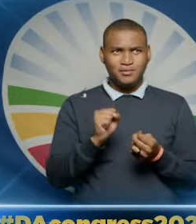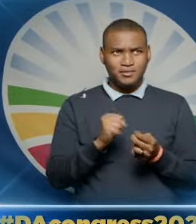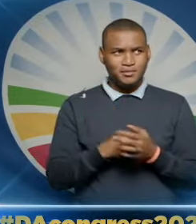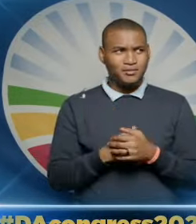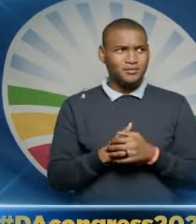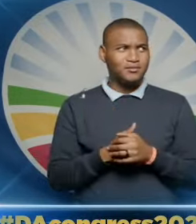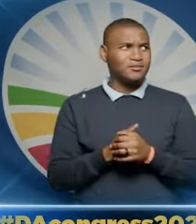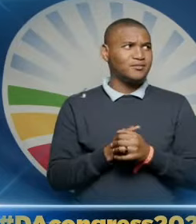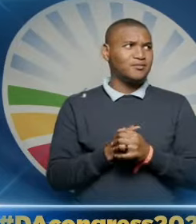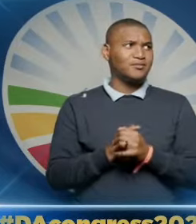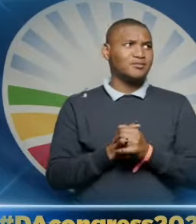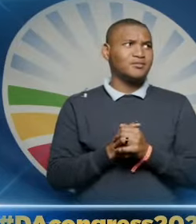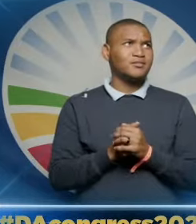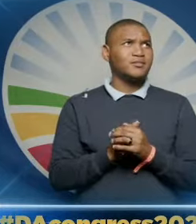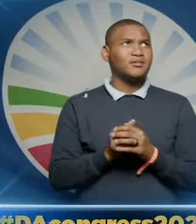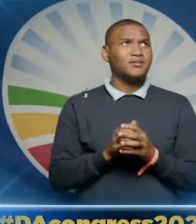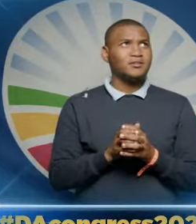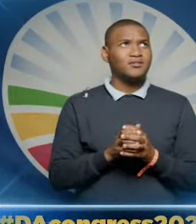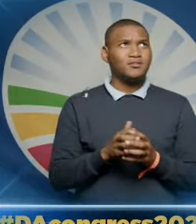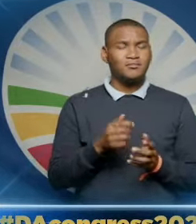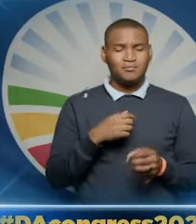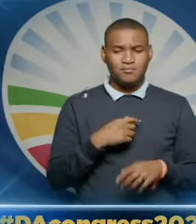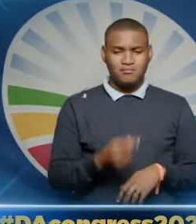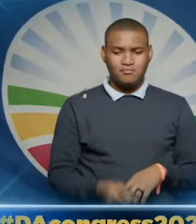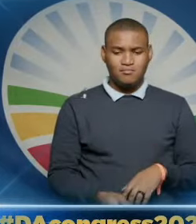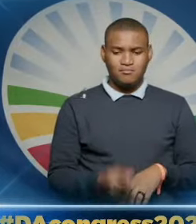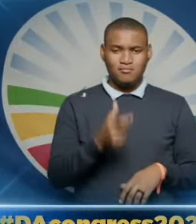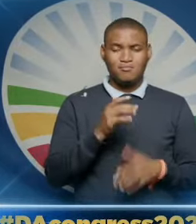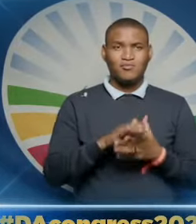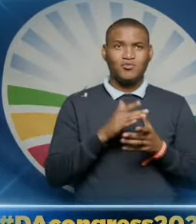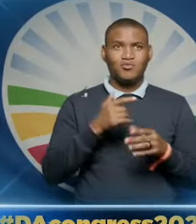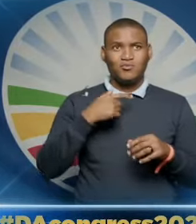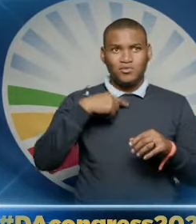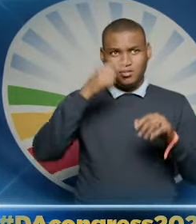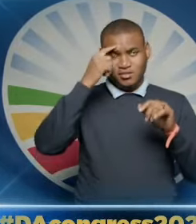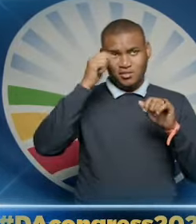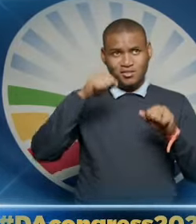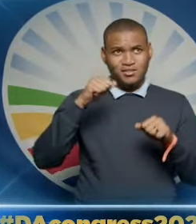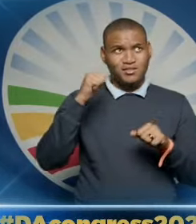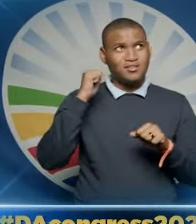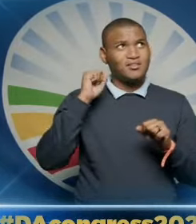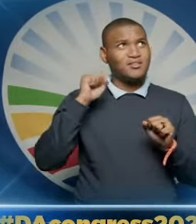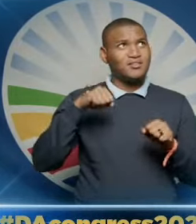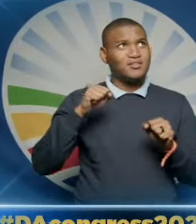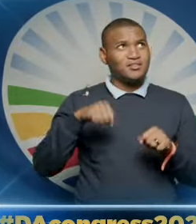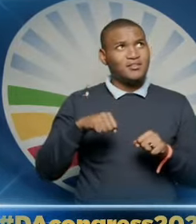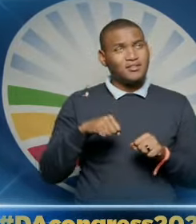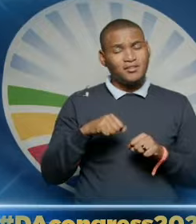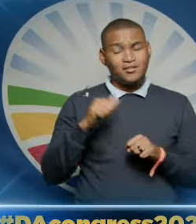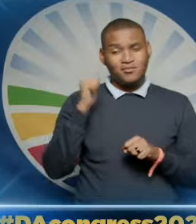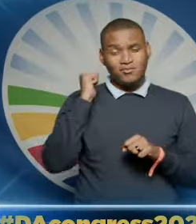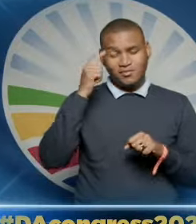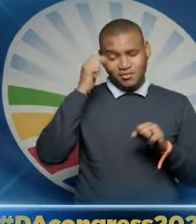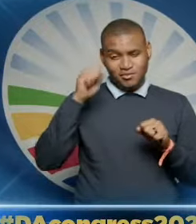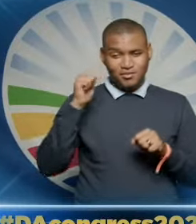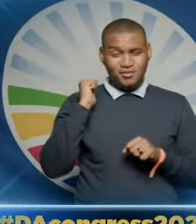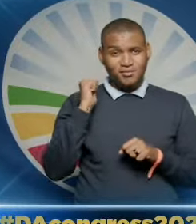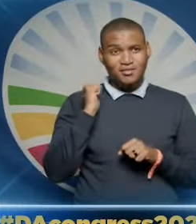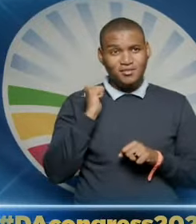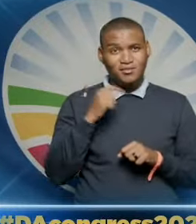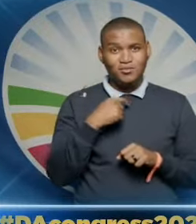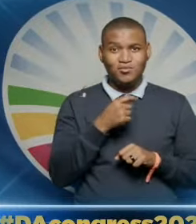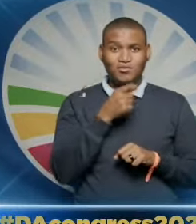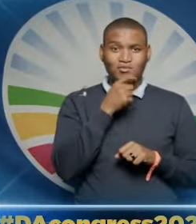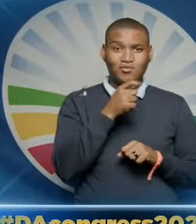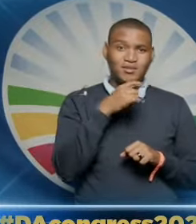So I'm going to flick this, and because we also agreed yesterday it'll be ladies first, Mpho is going to call, and she's either going to call animal